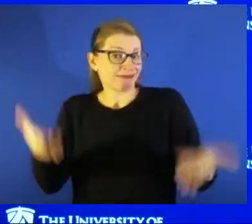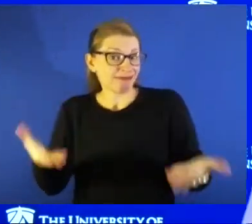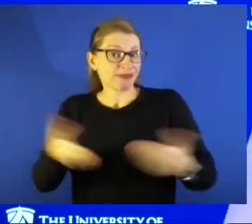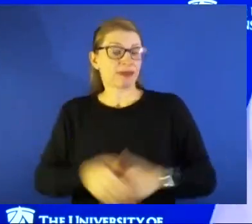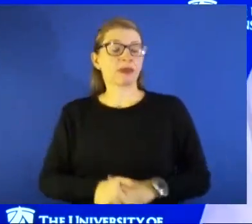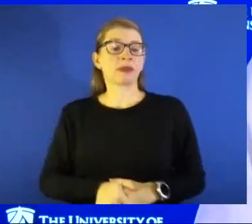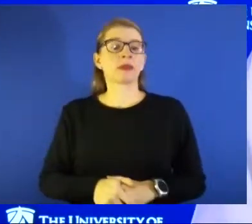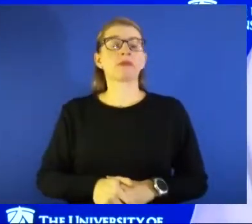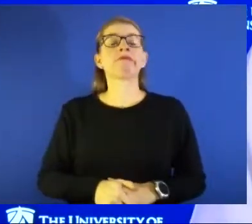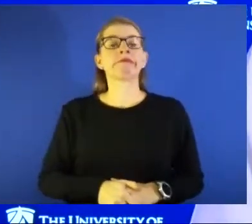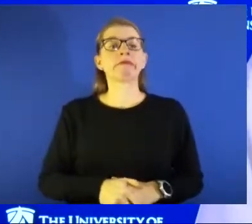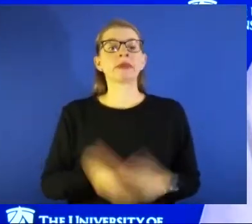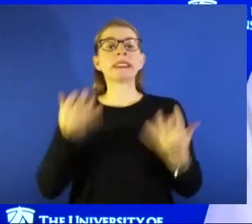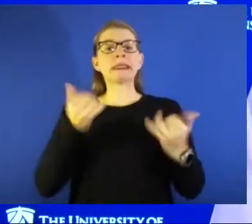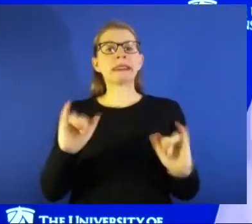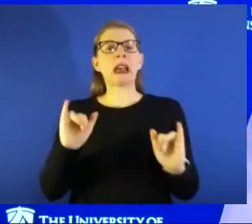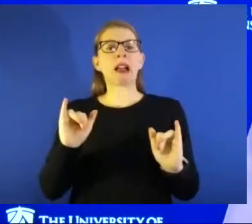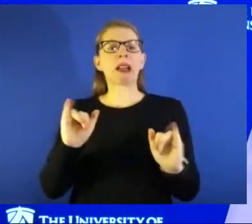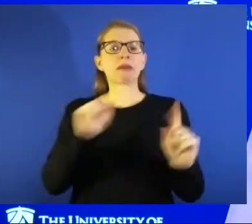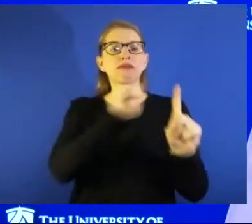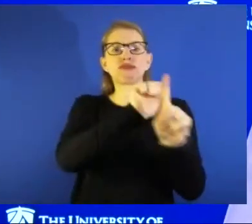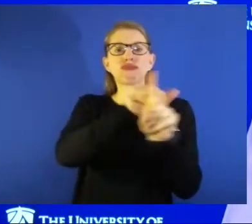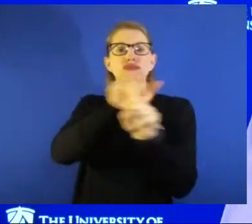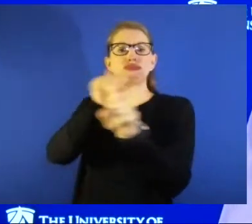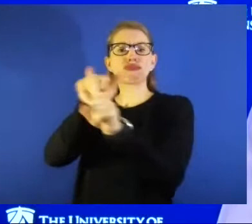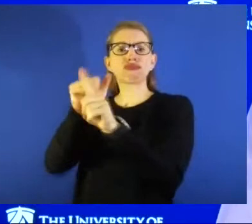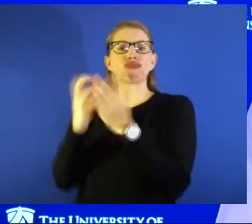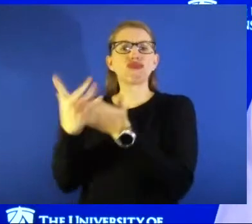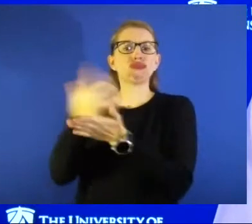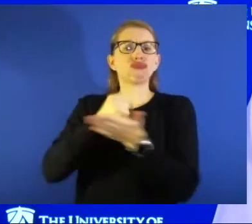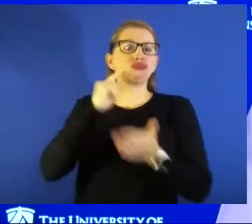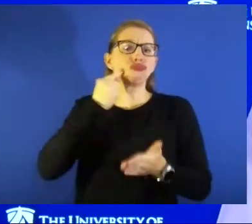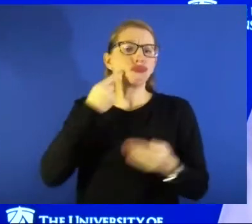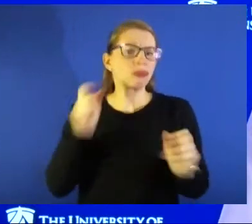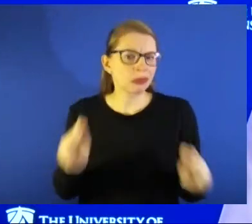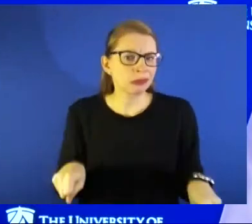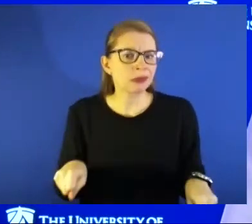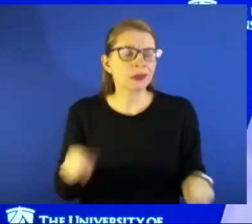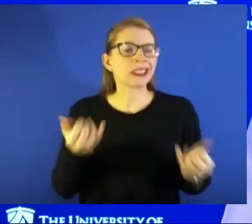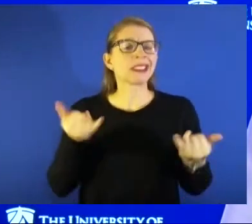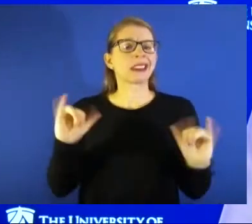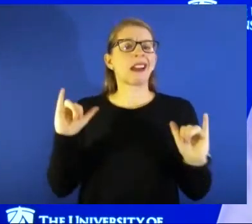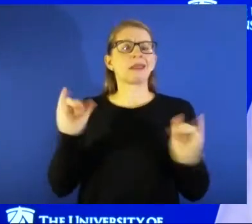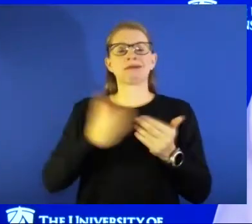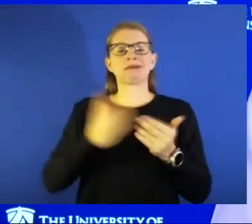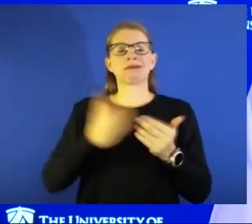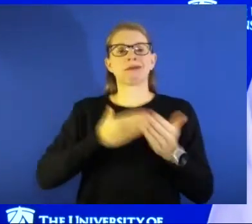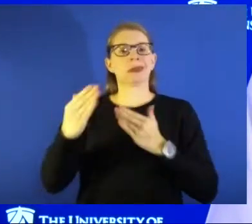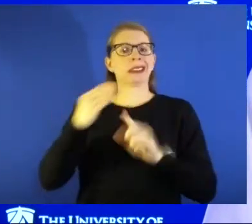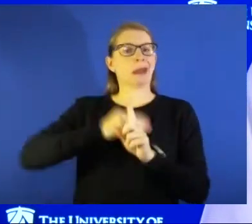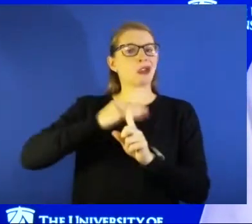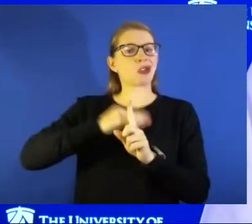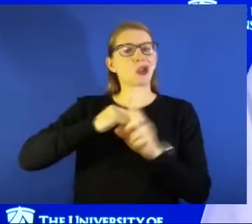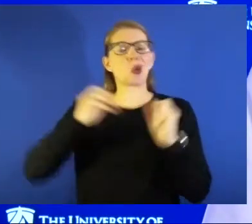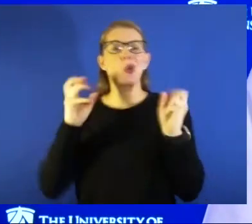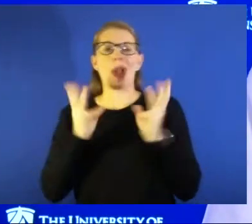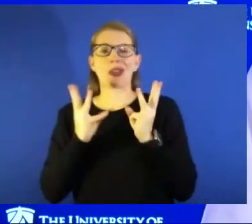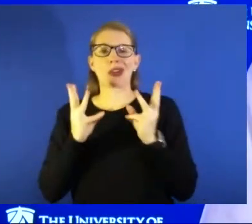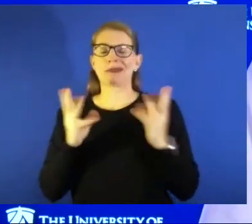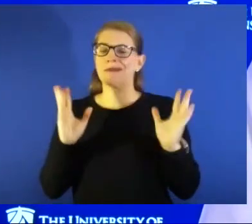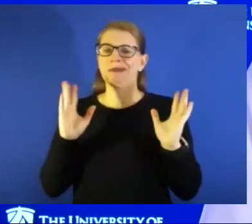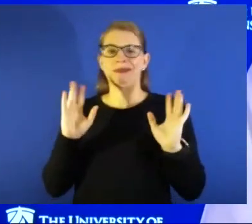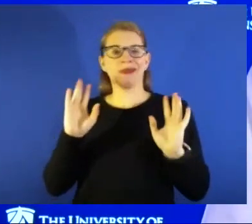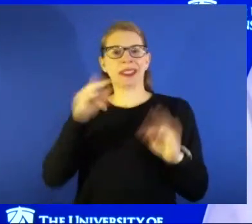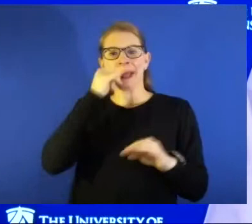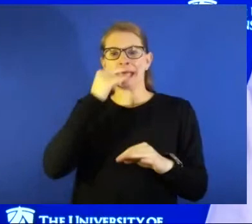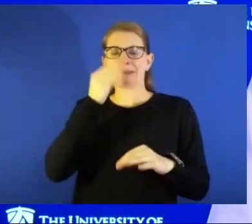still do trick-or-treating. I know the kids go out no matter really what the temperature is and what the weather is for the most part. They still like to go